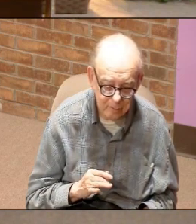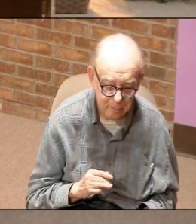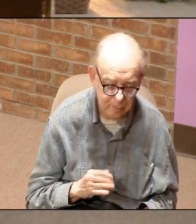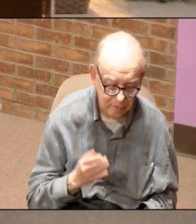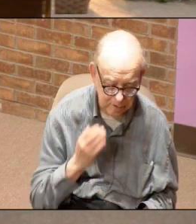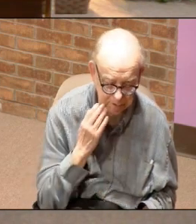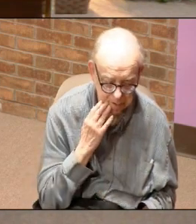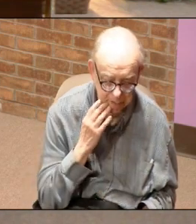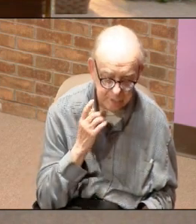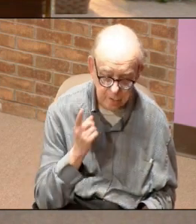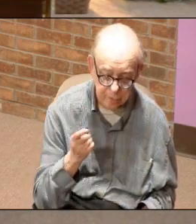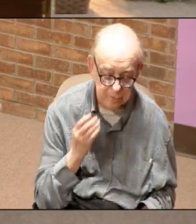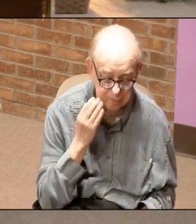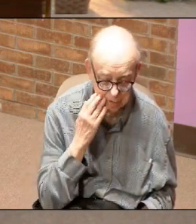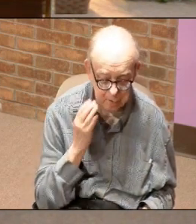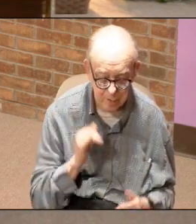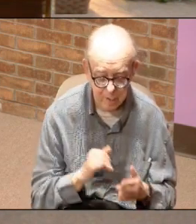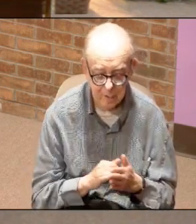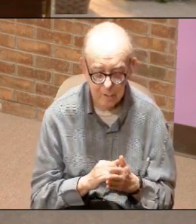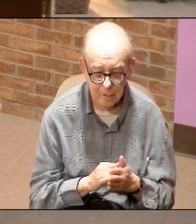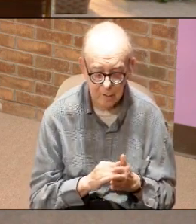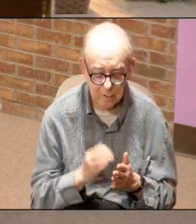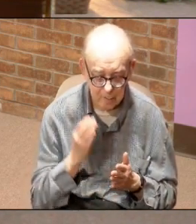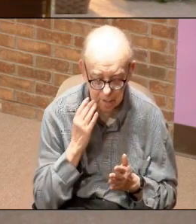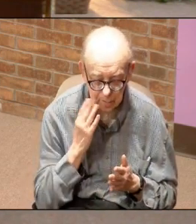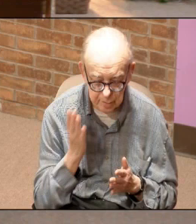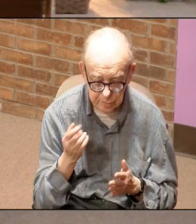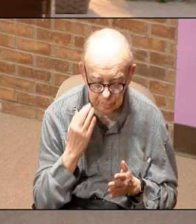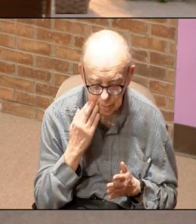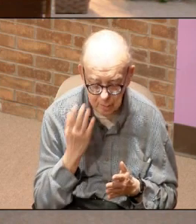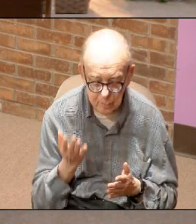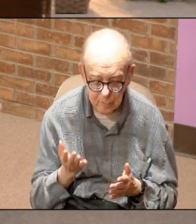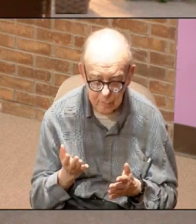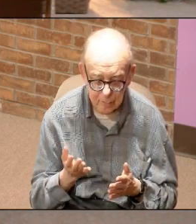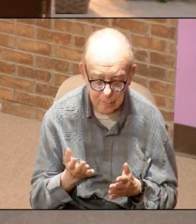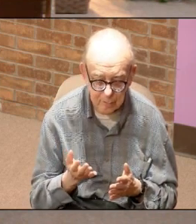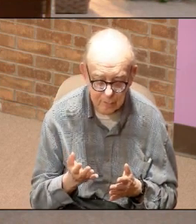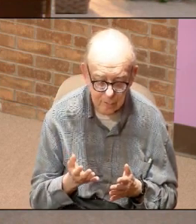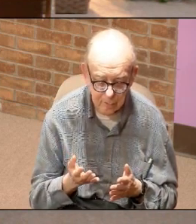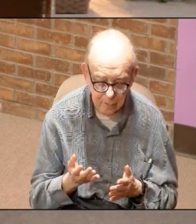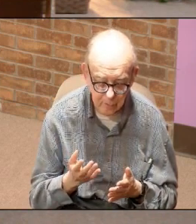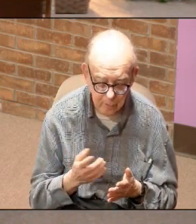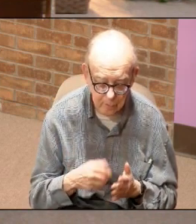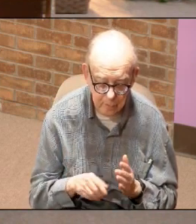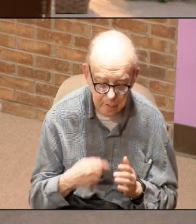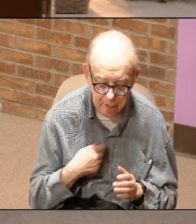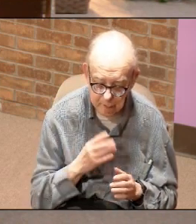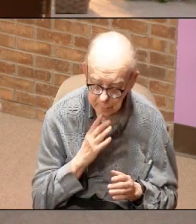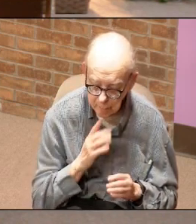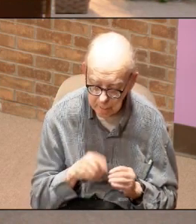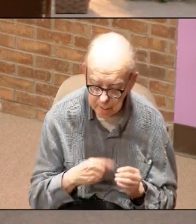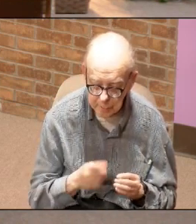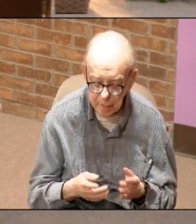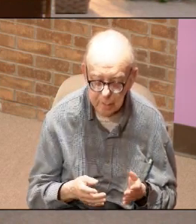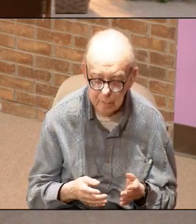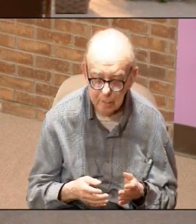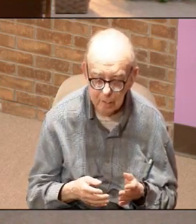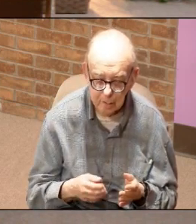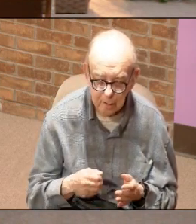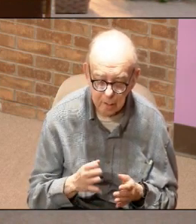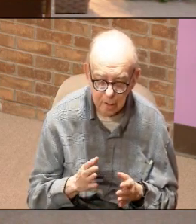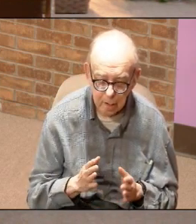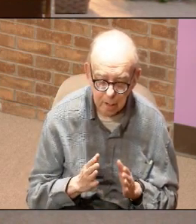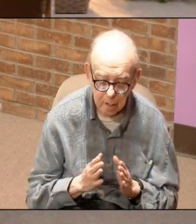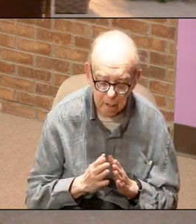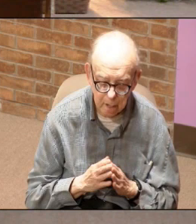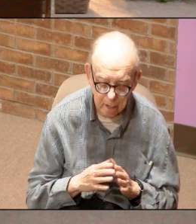And I know you know that. And I know you know what I'm talking about. So God,